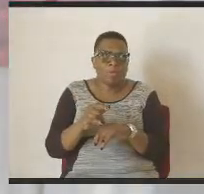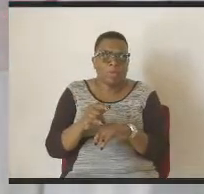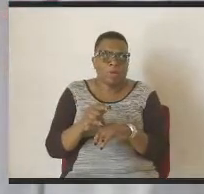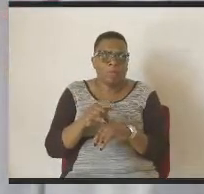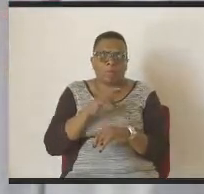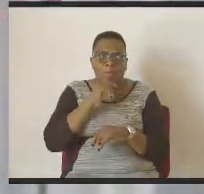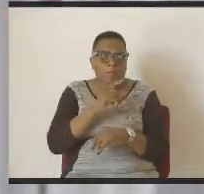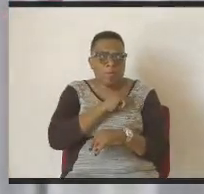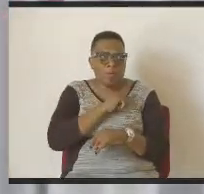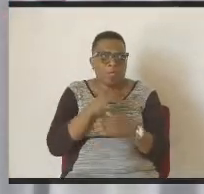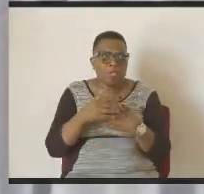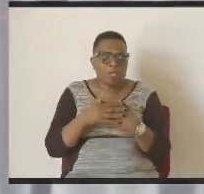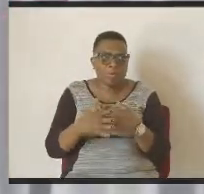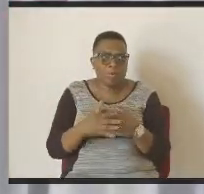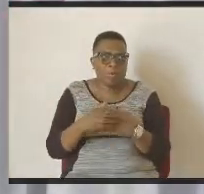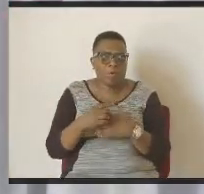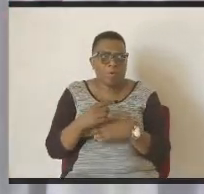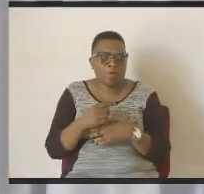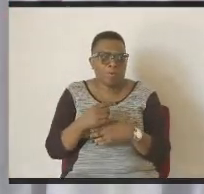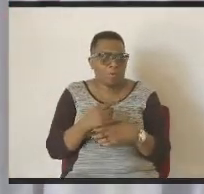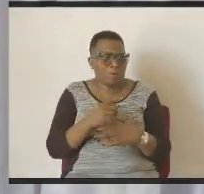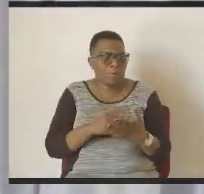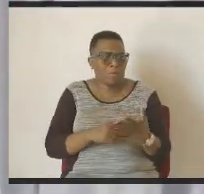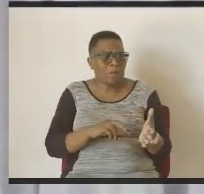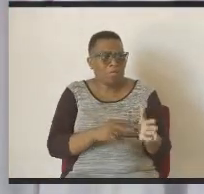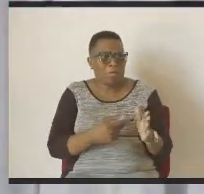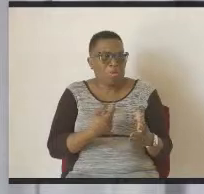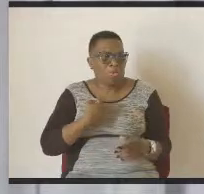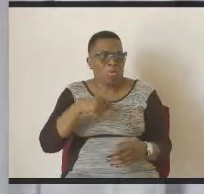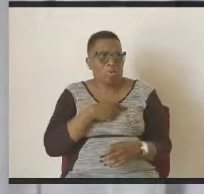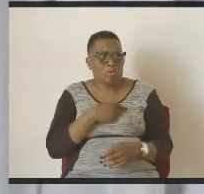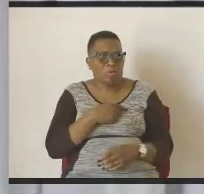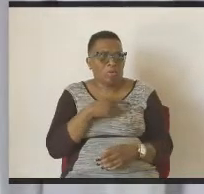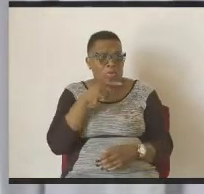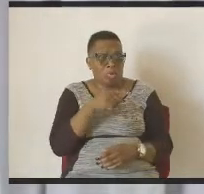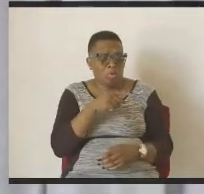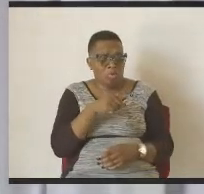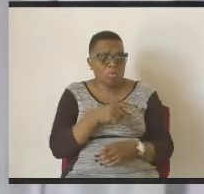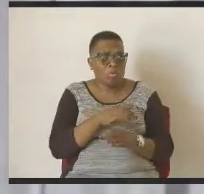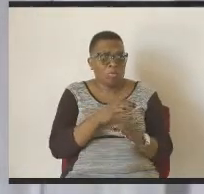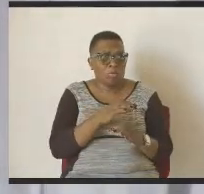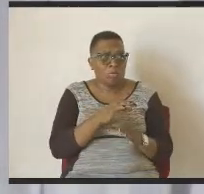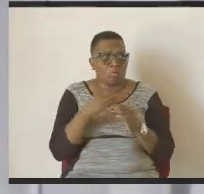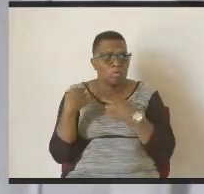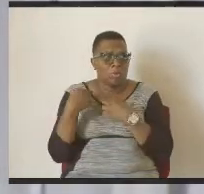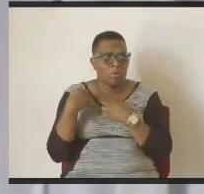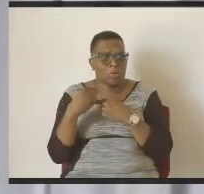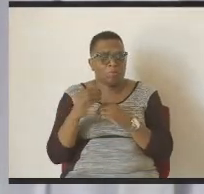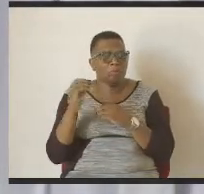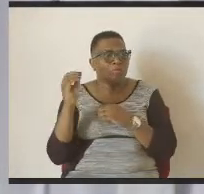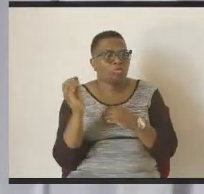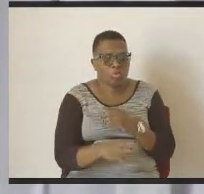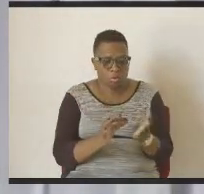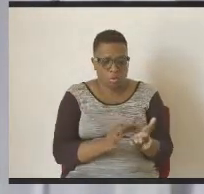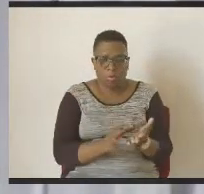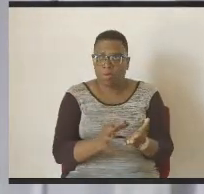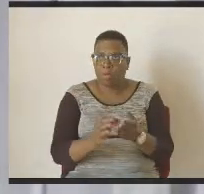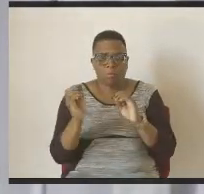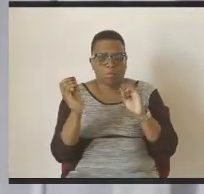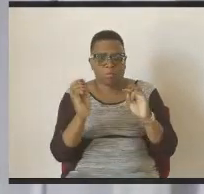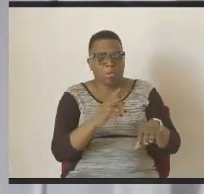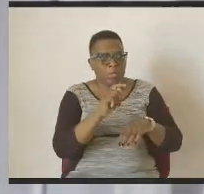said, what is that to us? You'll see to it. Then he threw down the pieces of silver in the temple